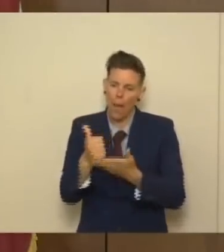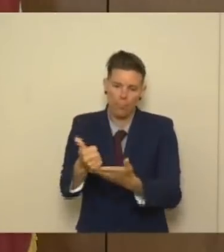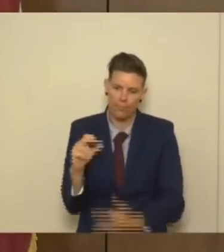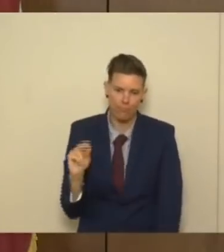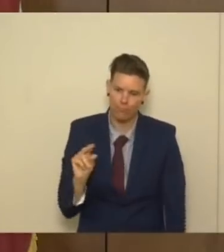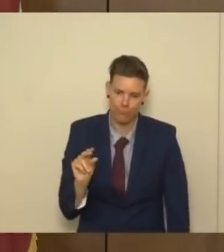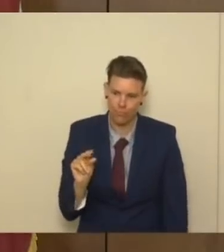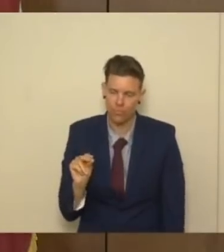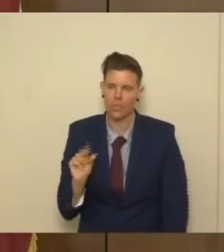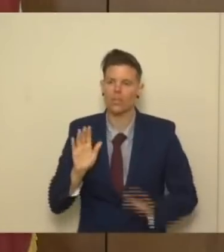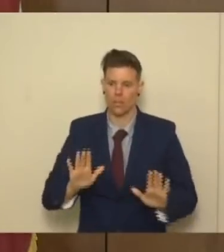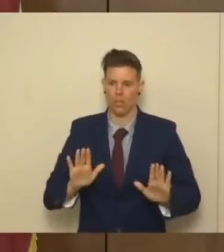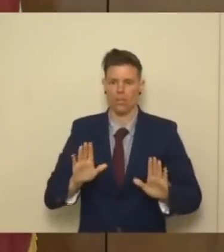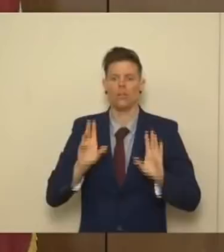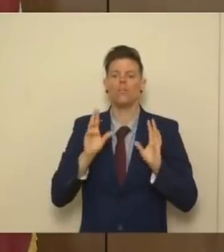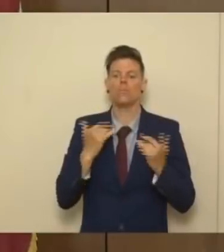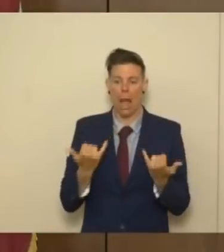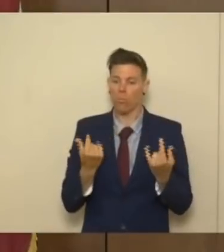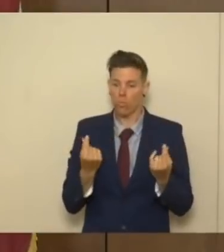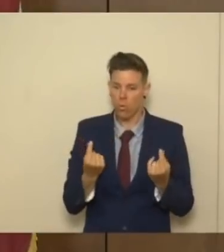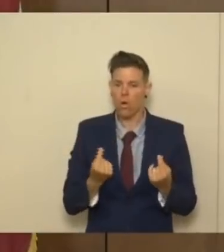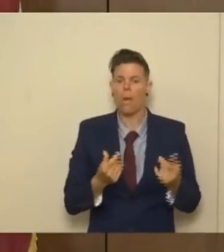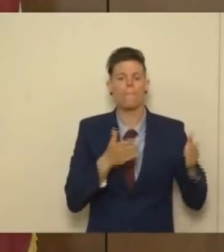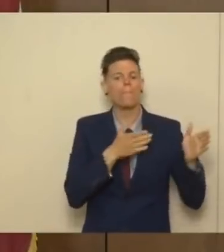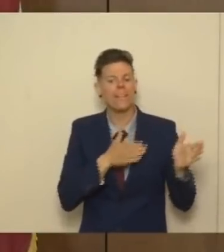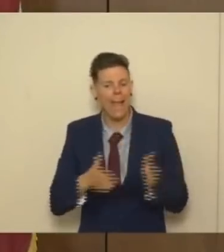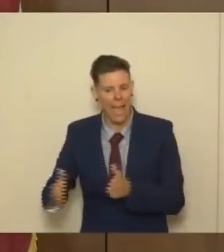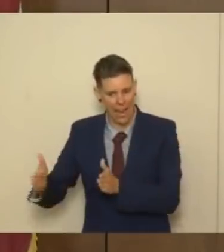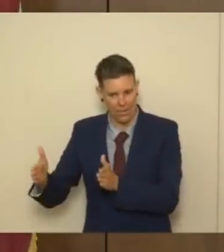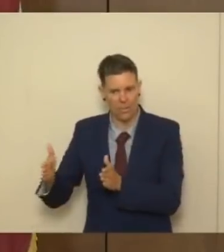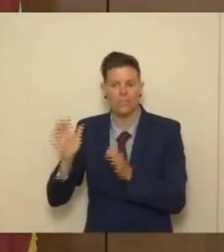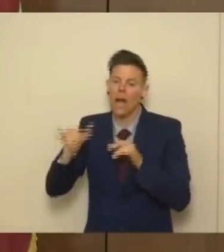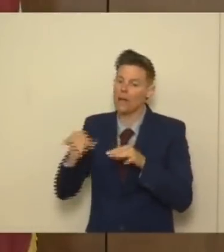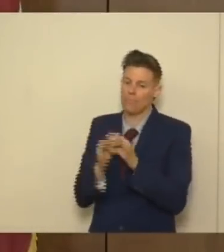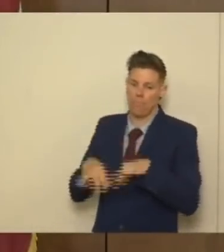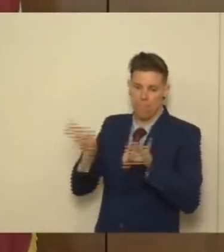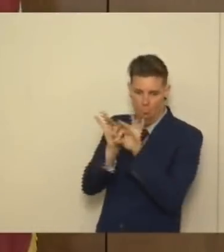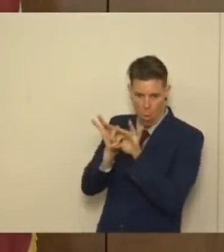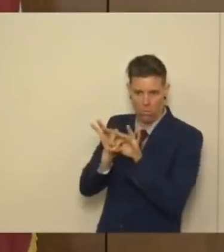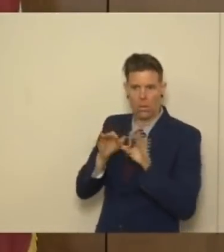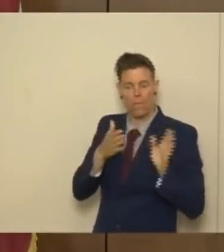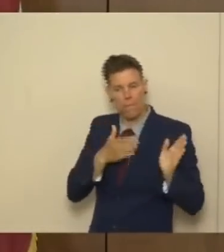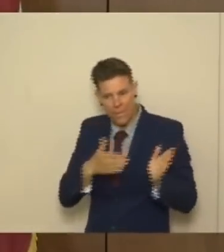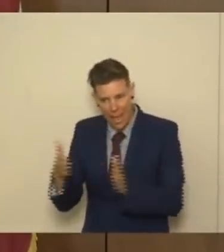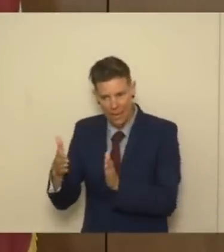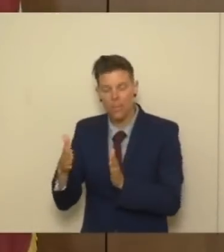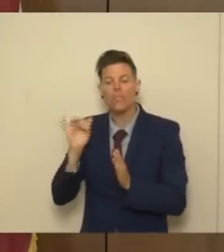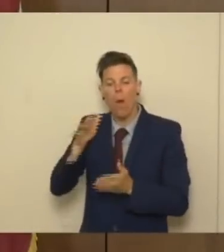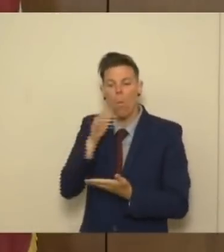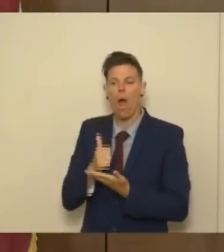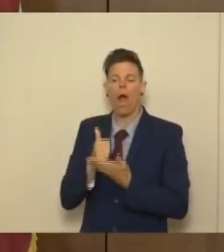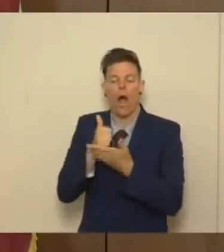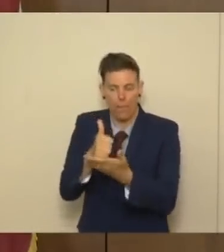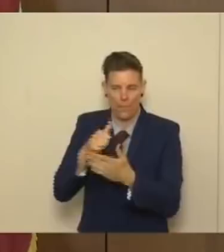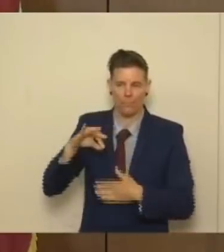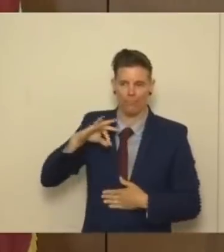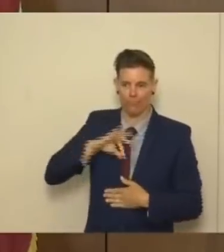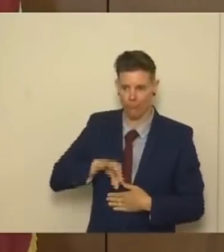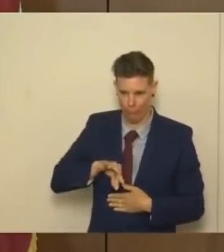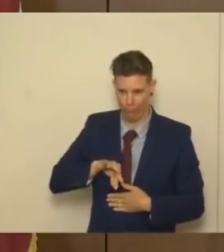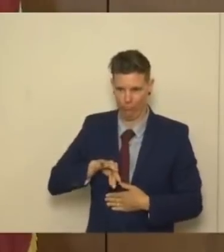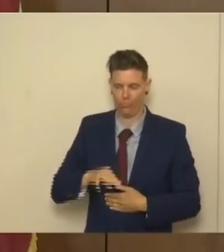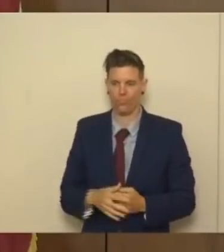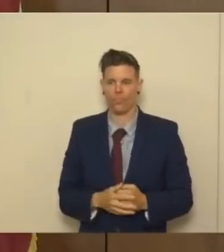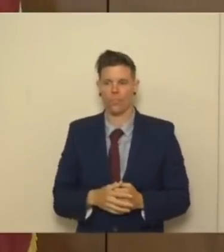well, that's important and does make a difference. But when I hear in the media and I hear people debating,